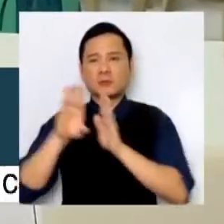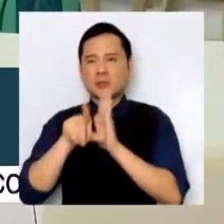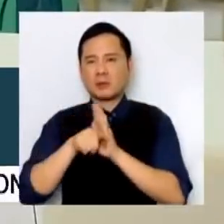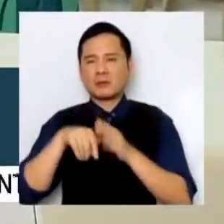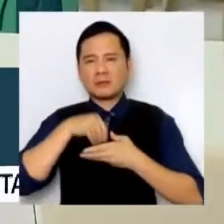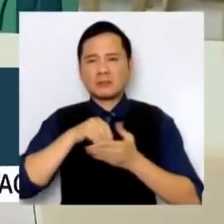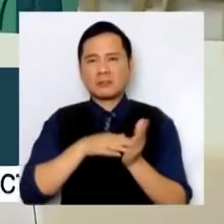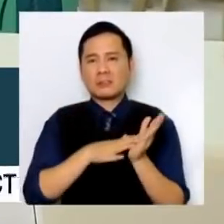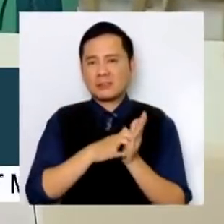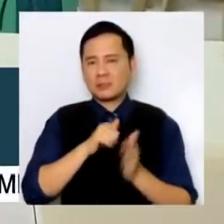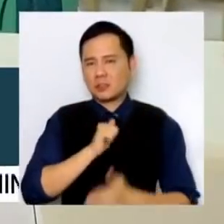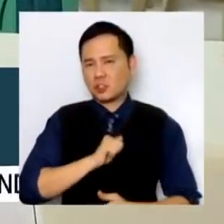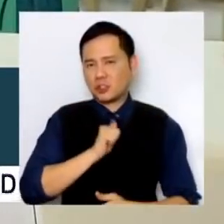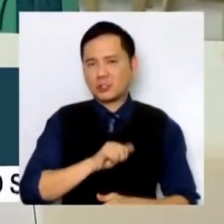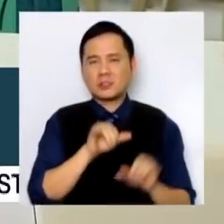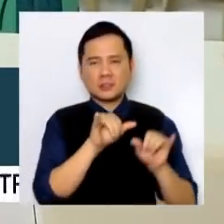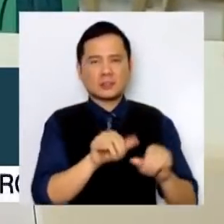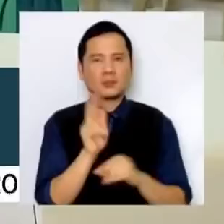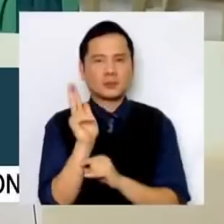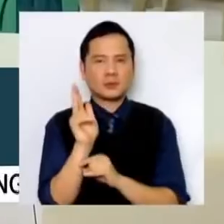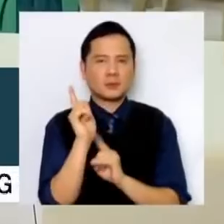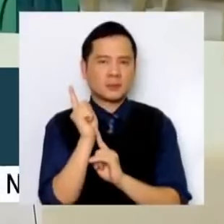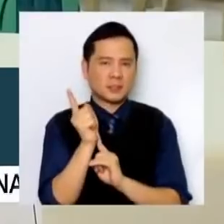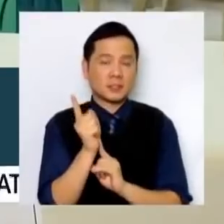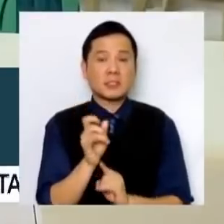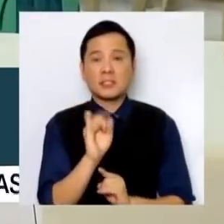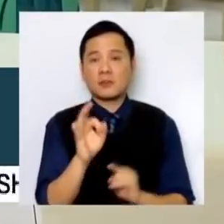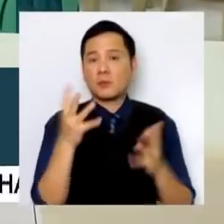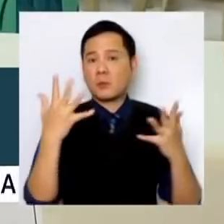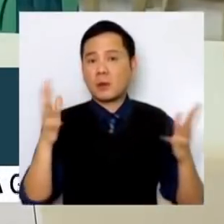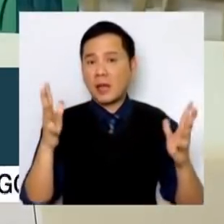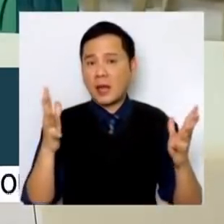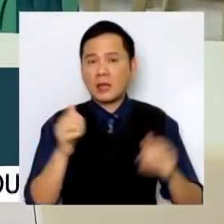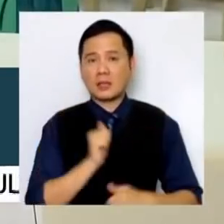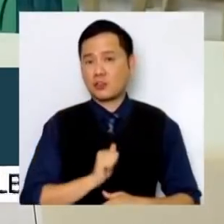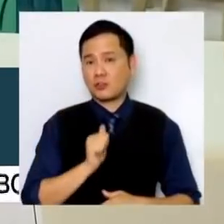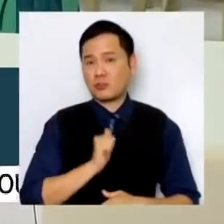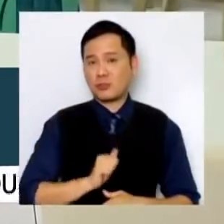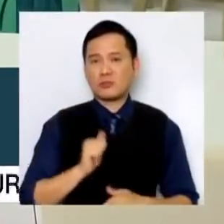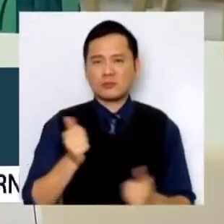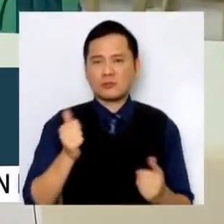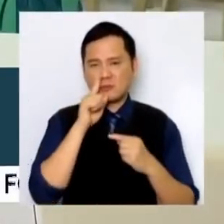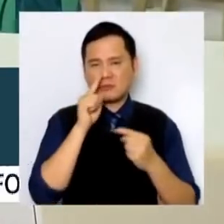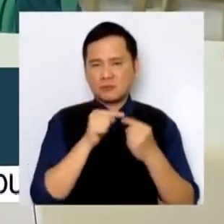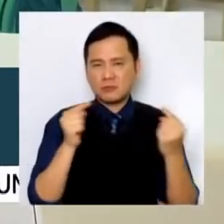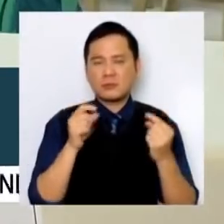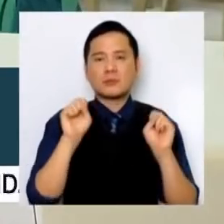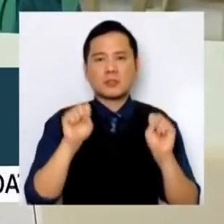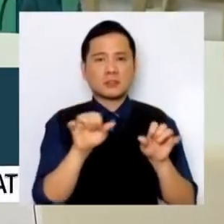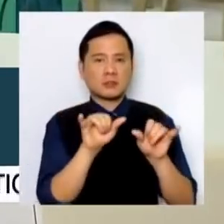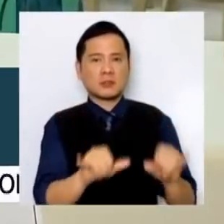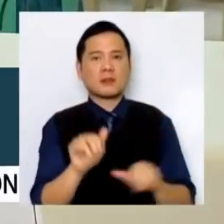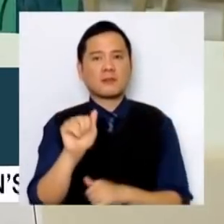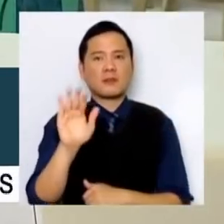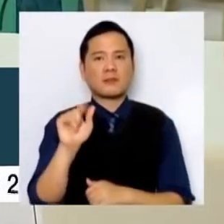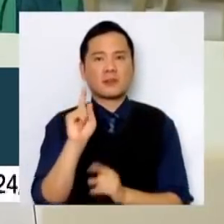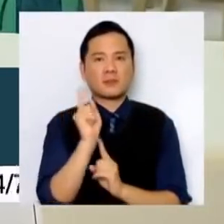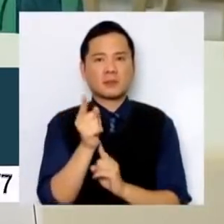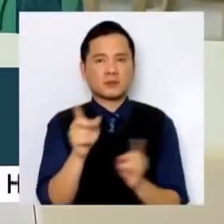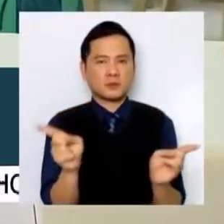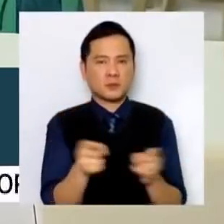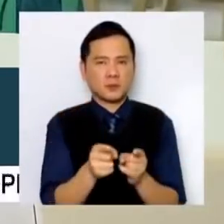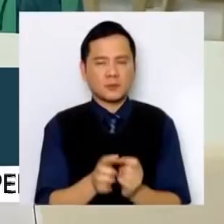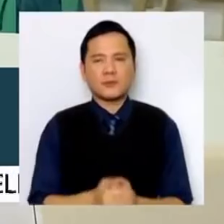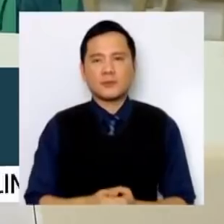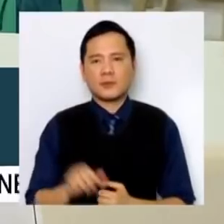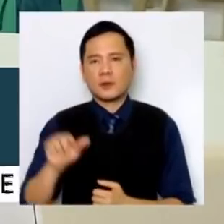minutes, but if they do not have a history of allergies, they can stay for up to 15 minutes only. Additionally, Galvez also said that